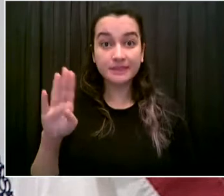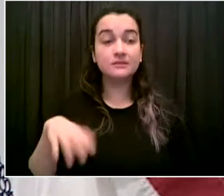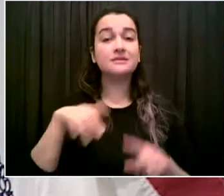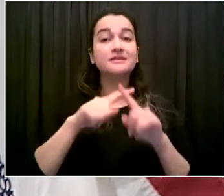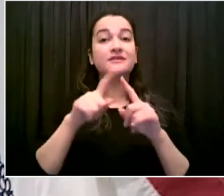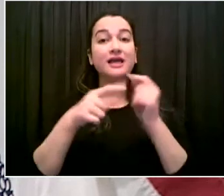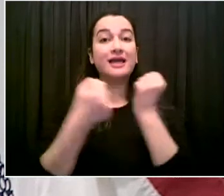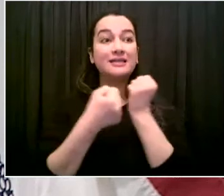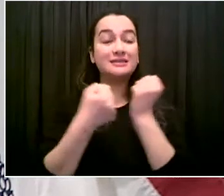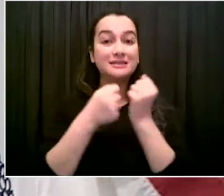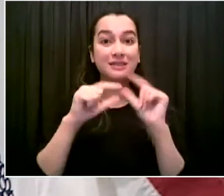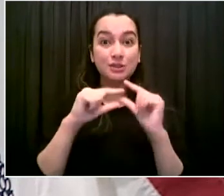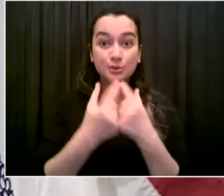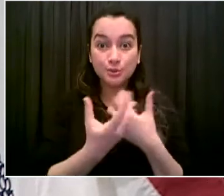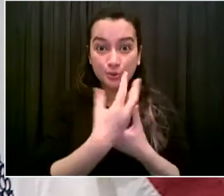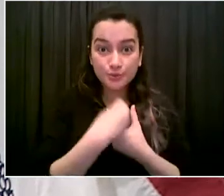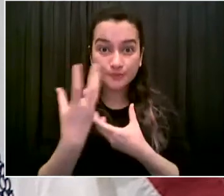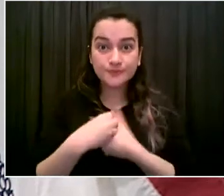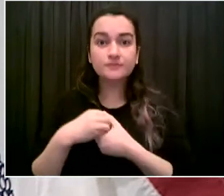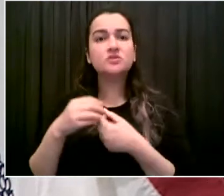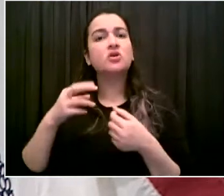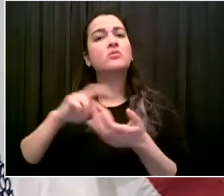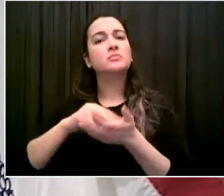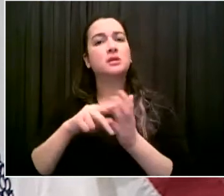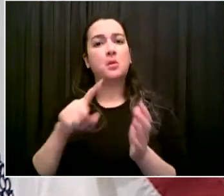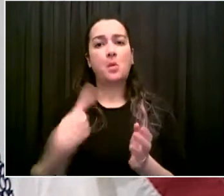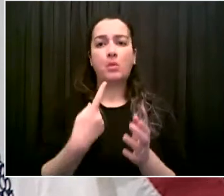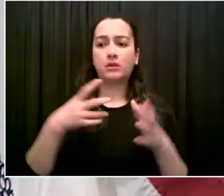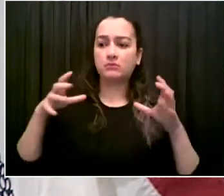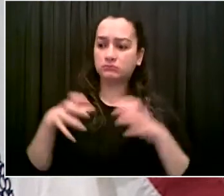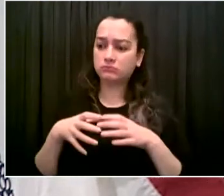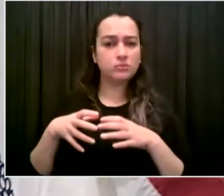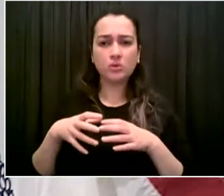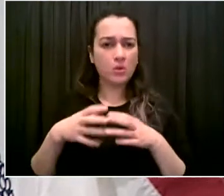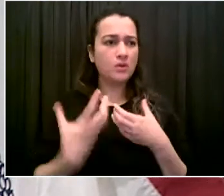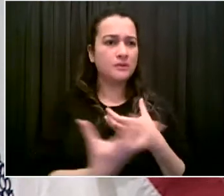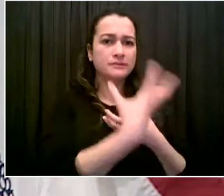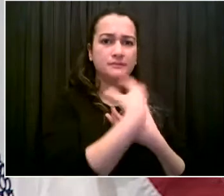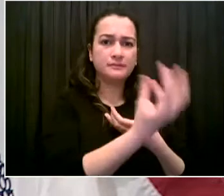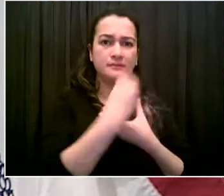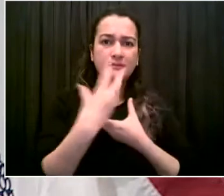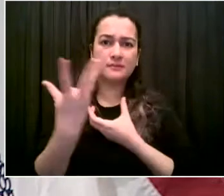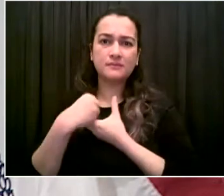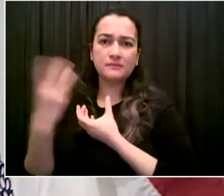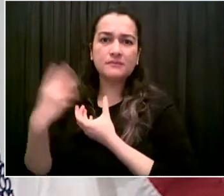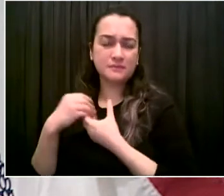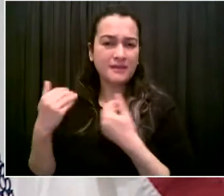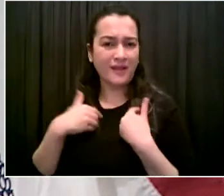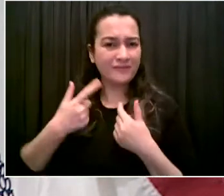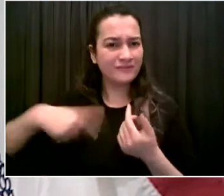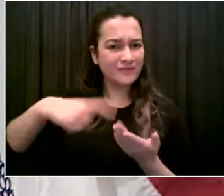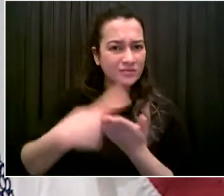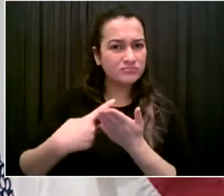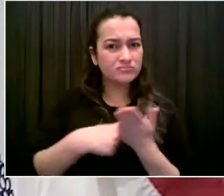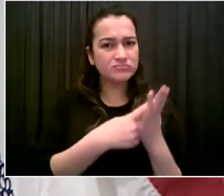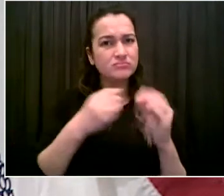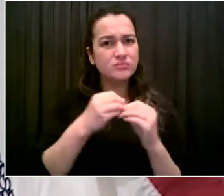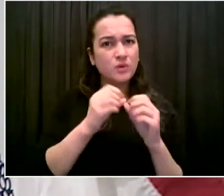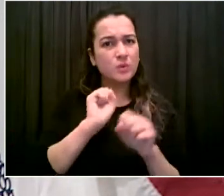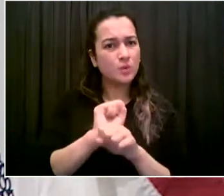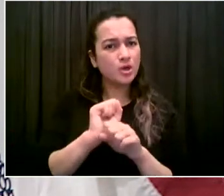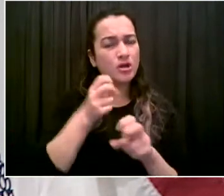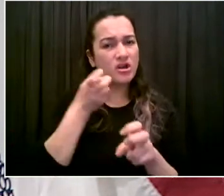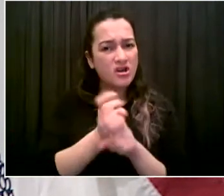it's an extraordinary piece of work. It's rigorous. It is very clear. If someone does something wrong, there has to be